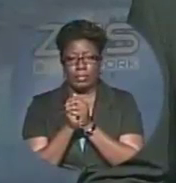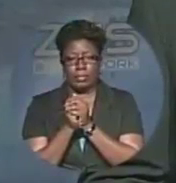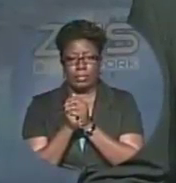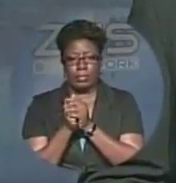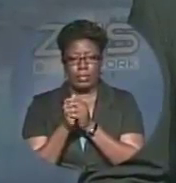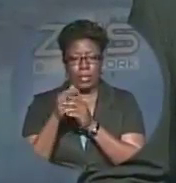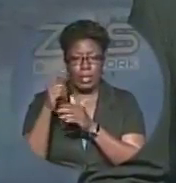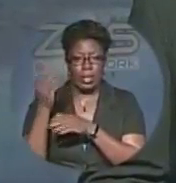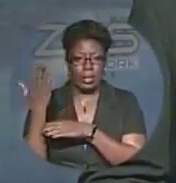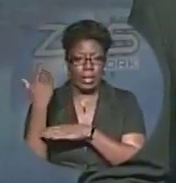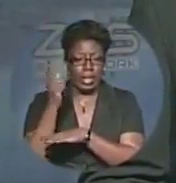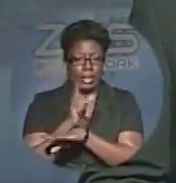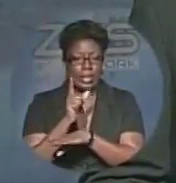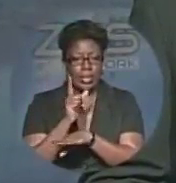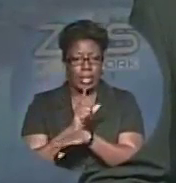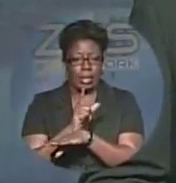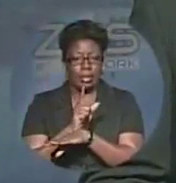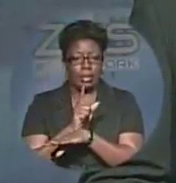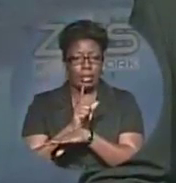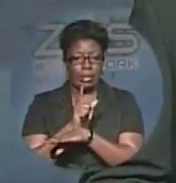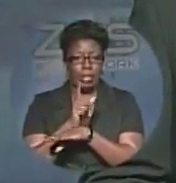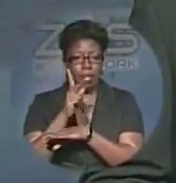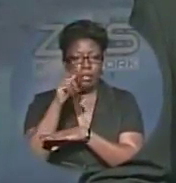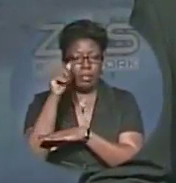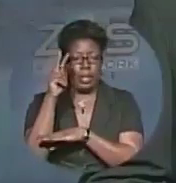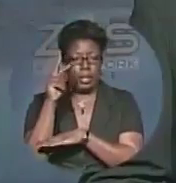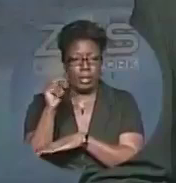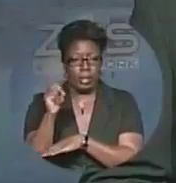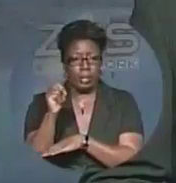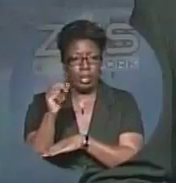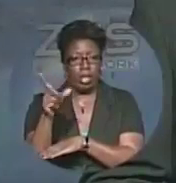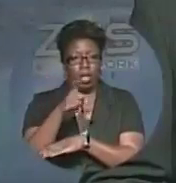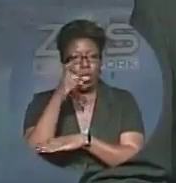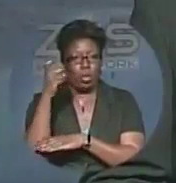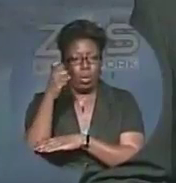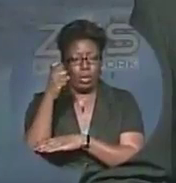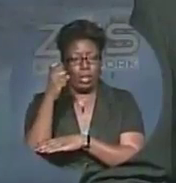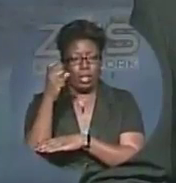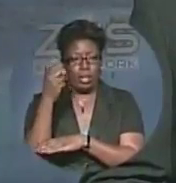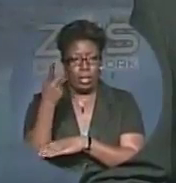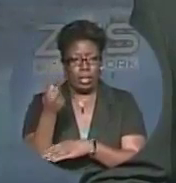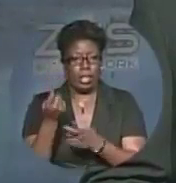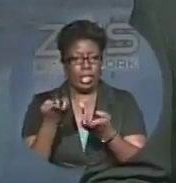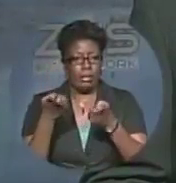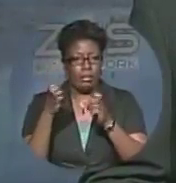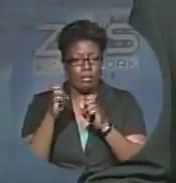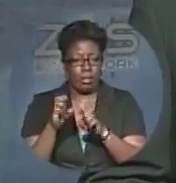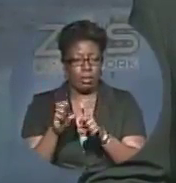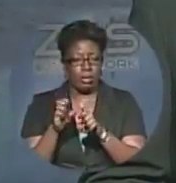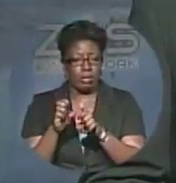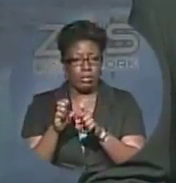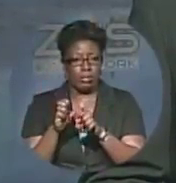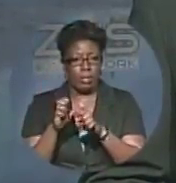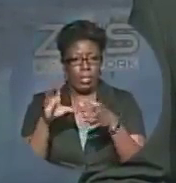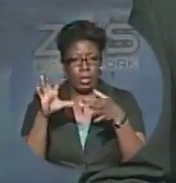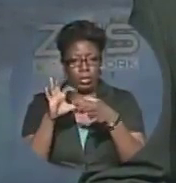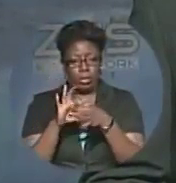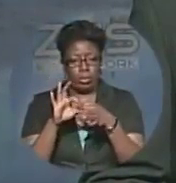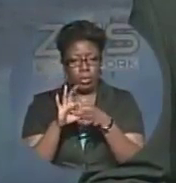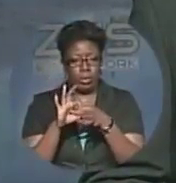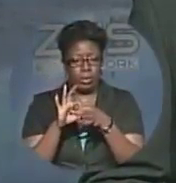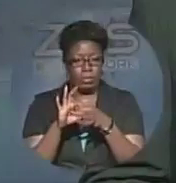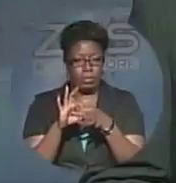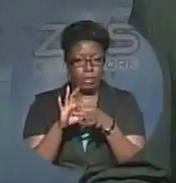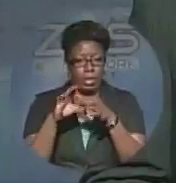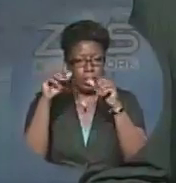last night we showed you how Misha Payne Major won the main event with a TKO over American Geoff Schuyler. Now, during that bout, Schuyler